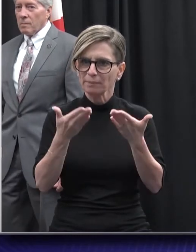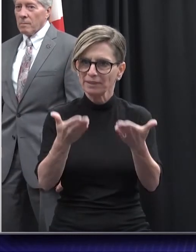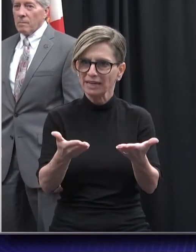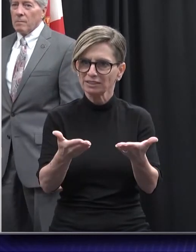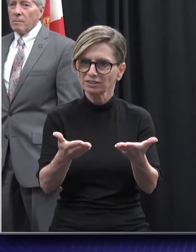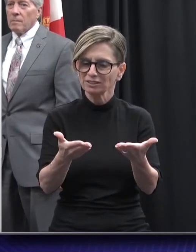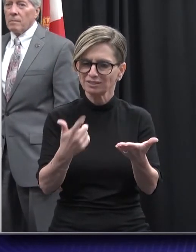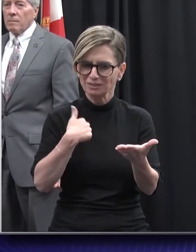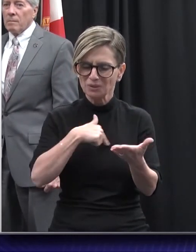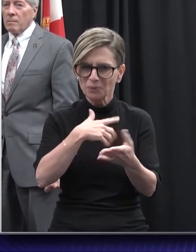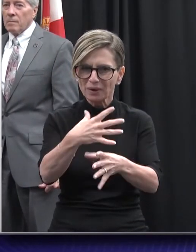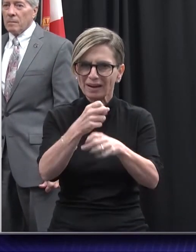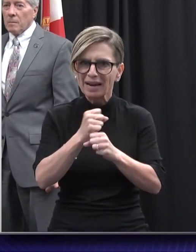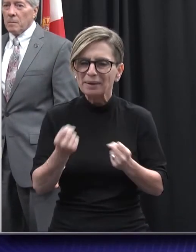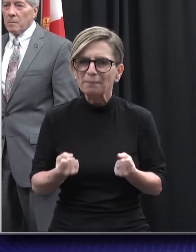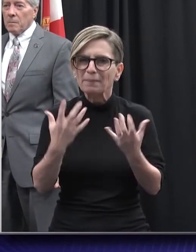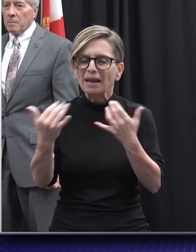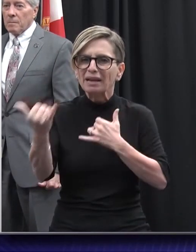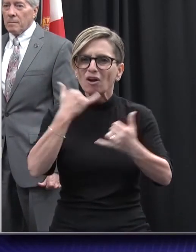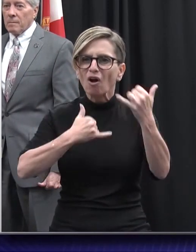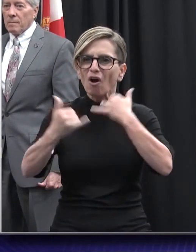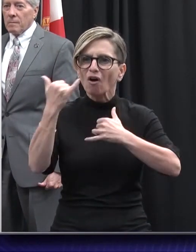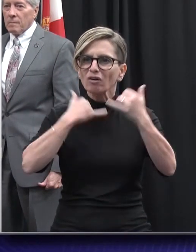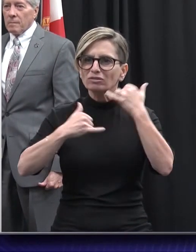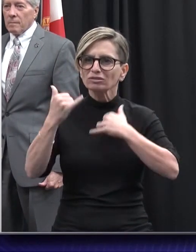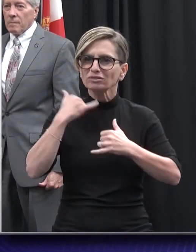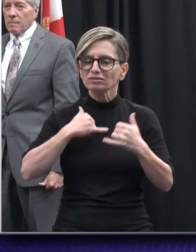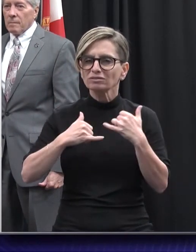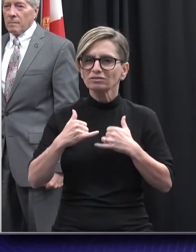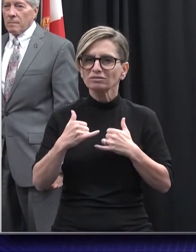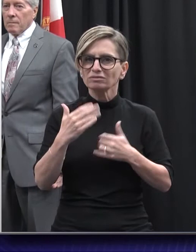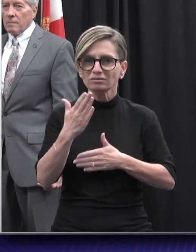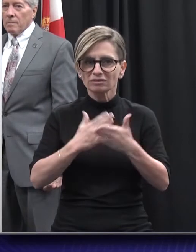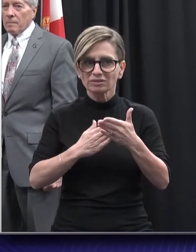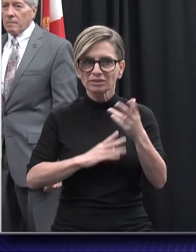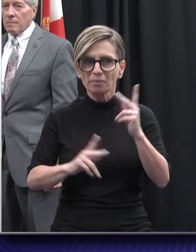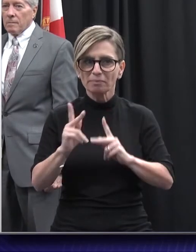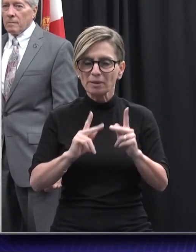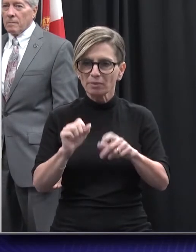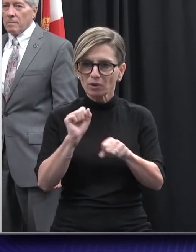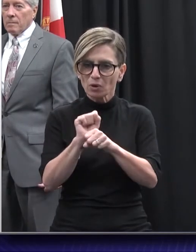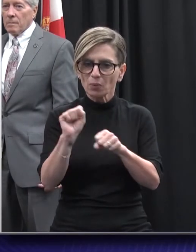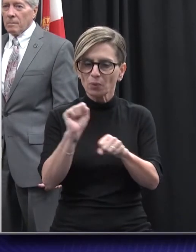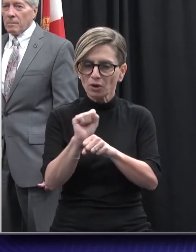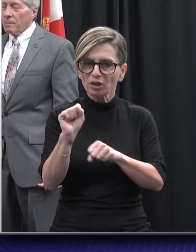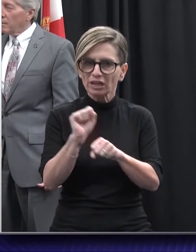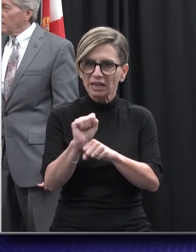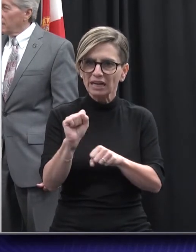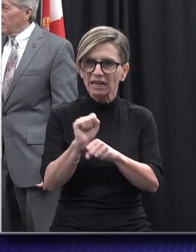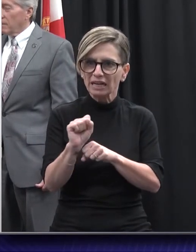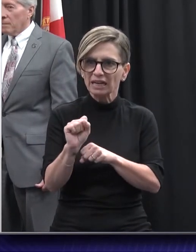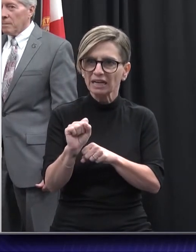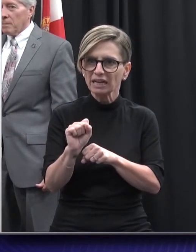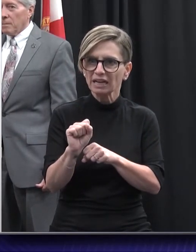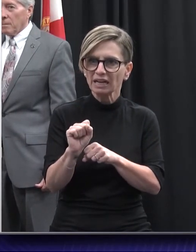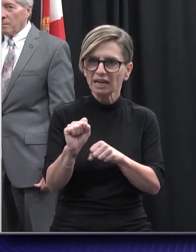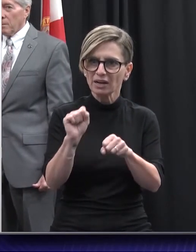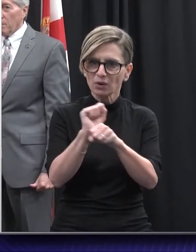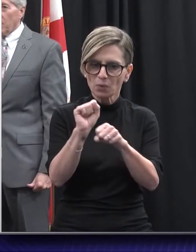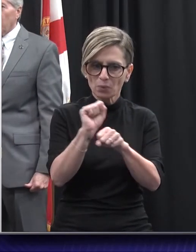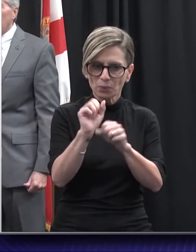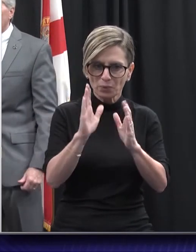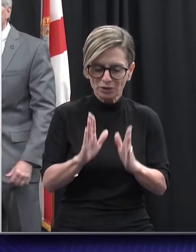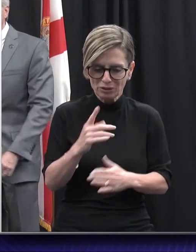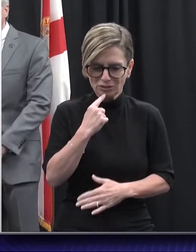calls. What do people do when they're at work, some of these essential businesses that are still allowed open, and the employees are calling us and saying, we